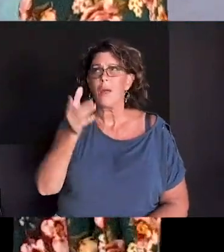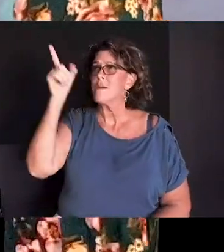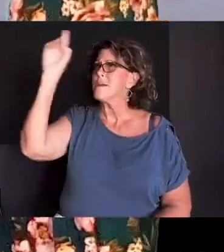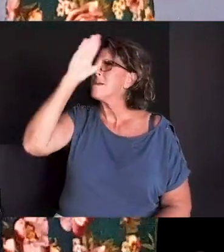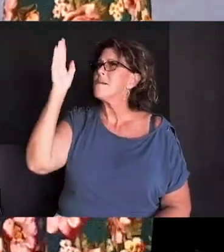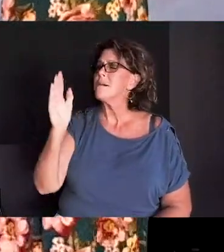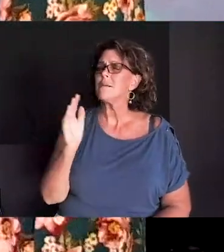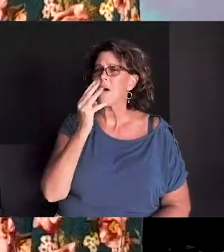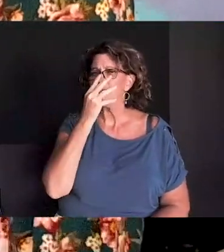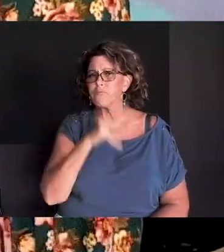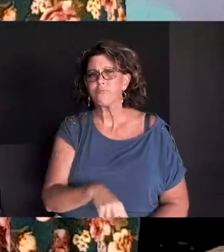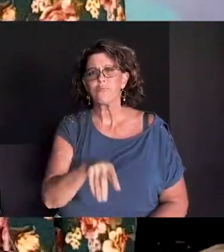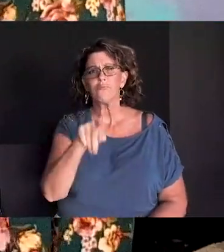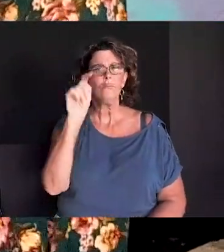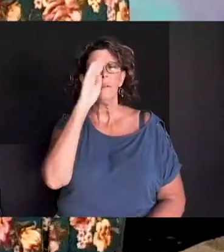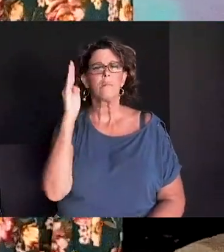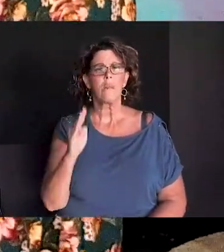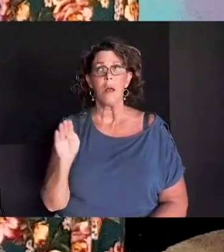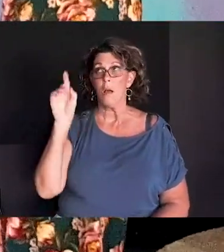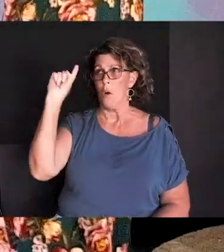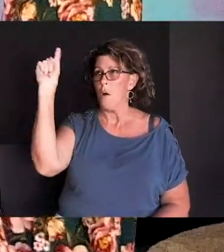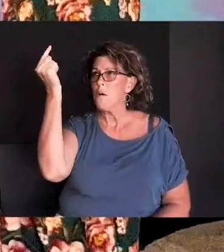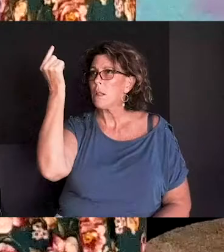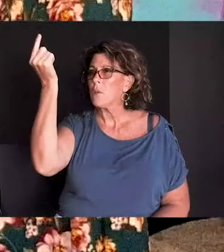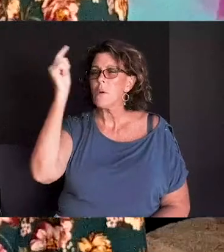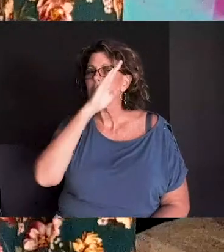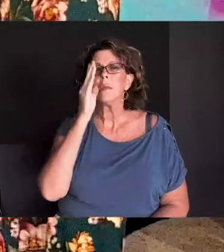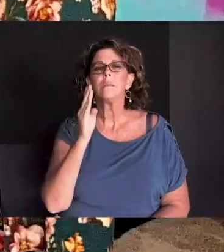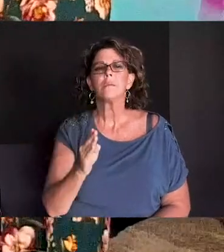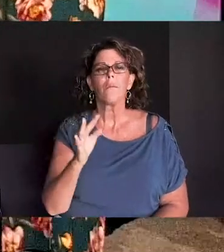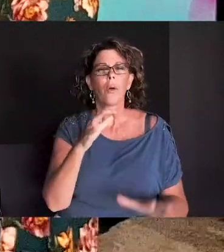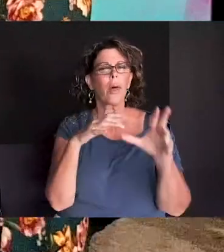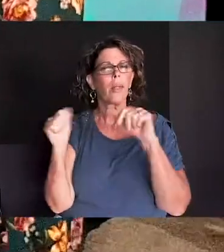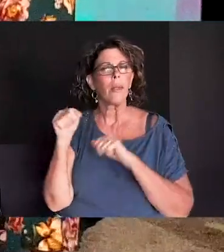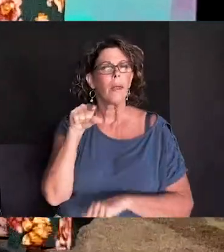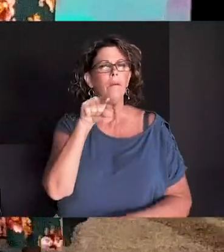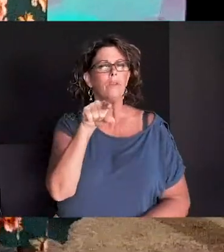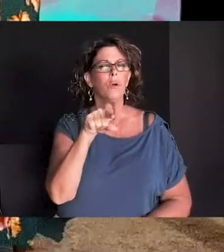who never forsakes us. He's the one who has never left our side.